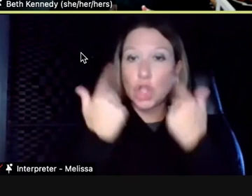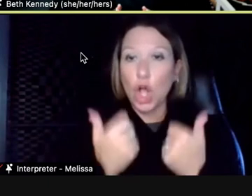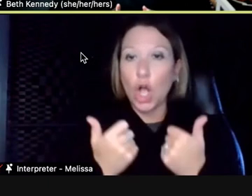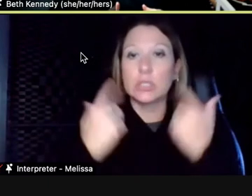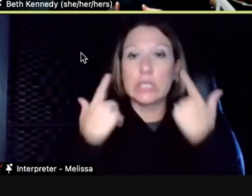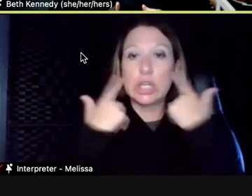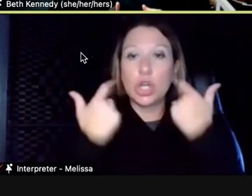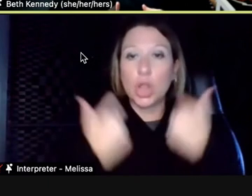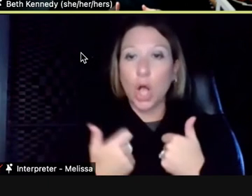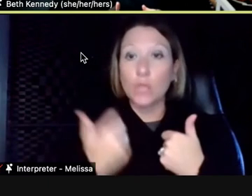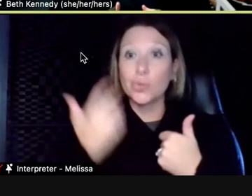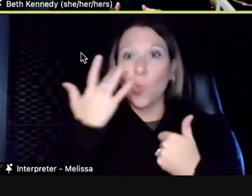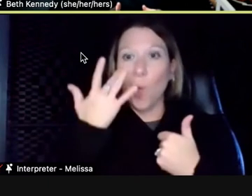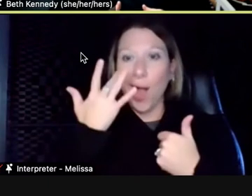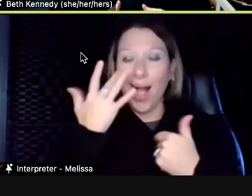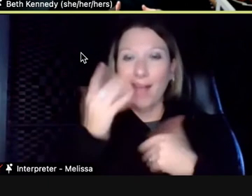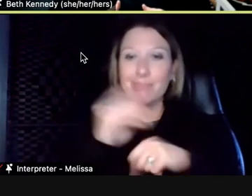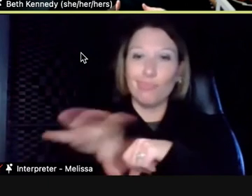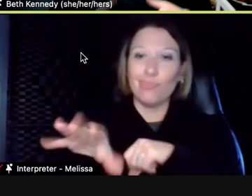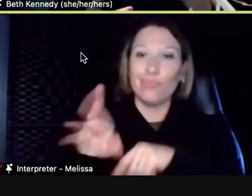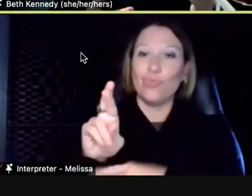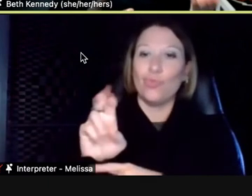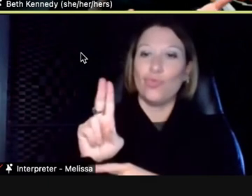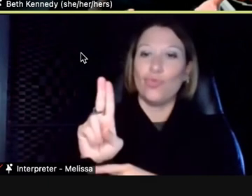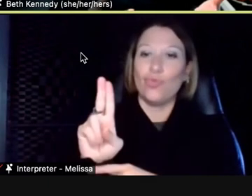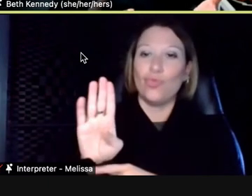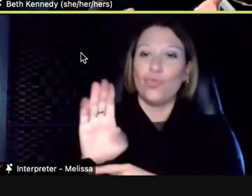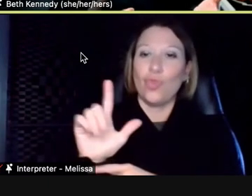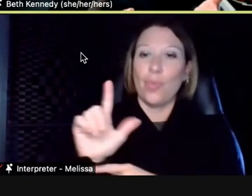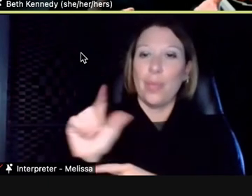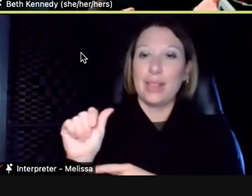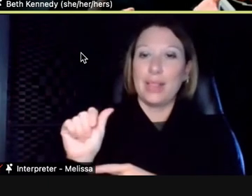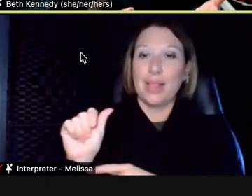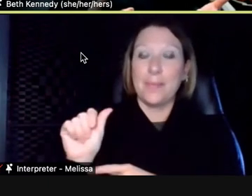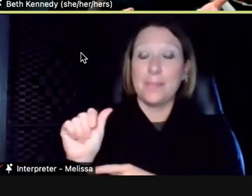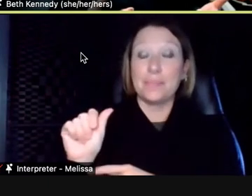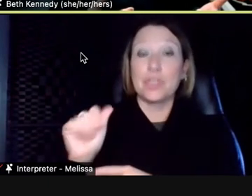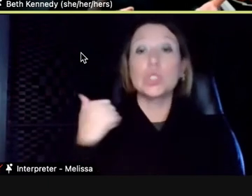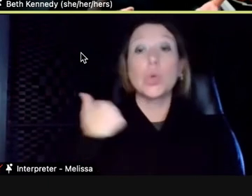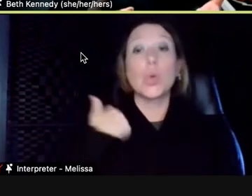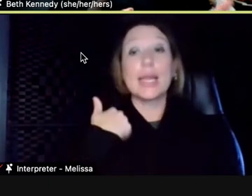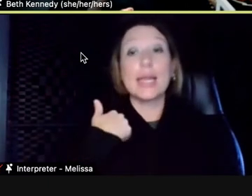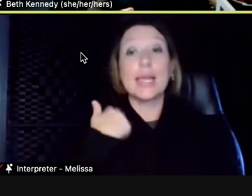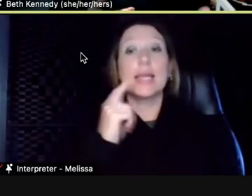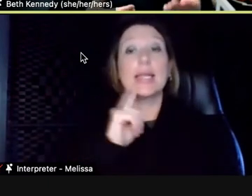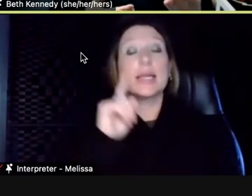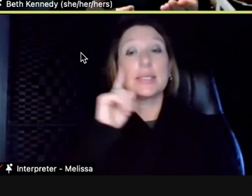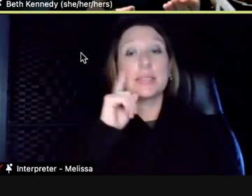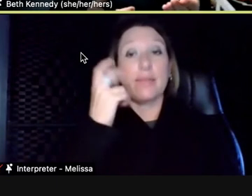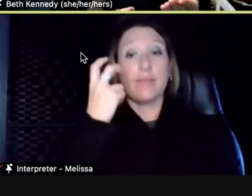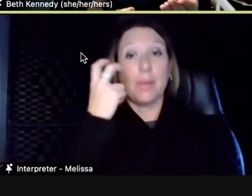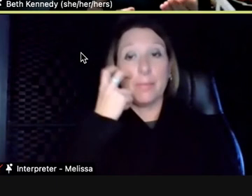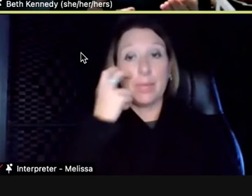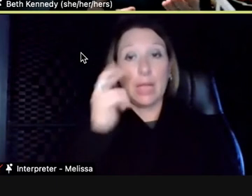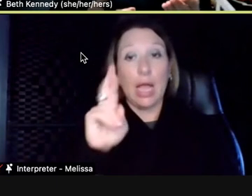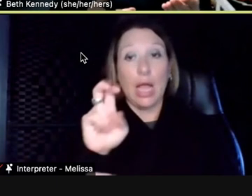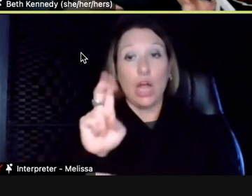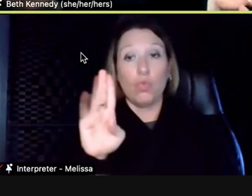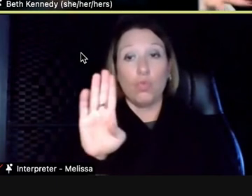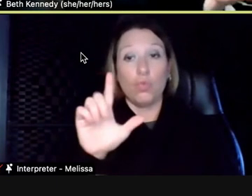rubella. And so Canadian Deafblind Rubella Association developed the